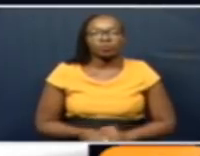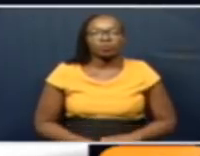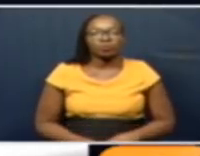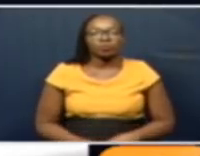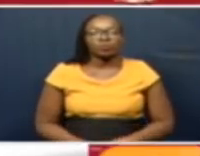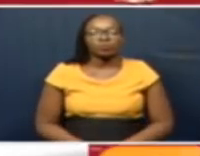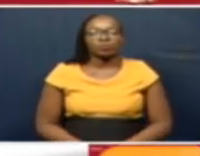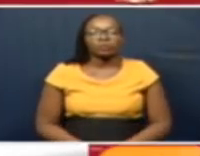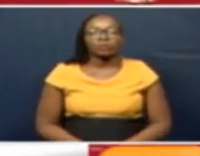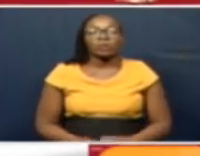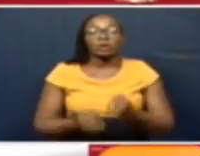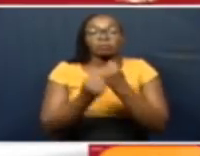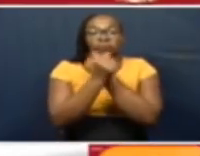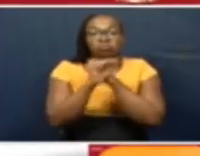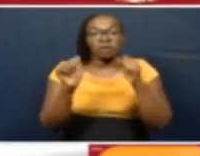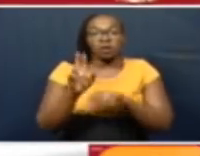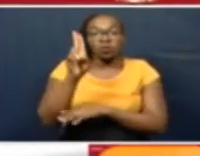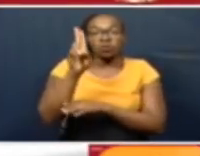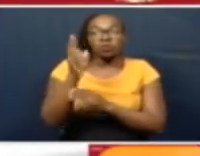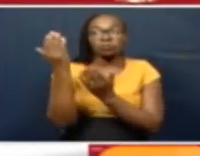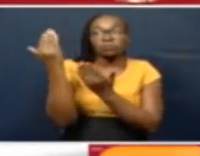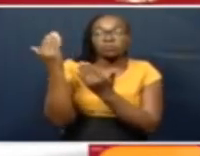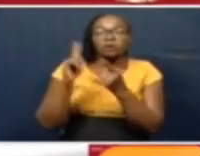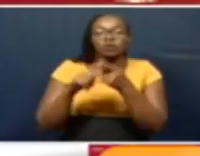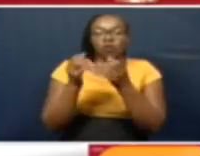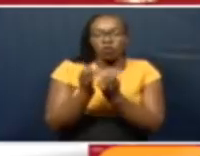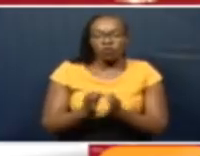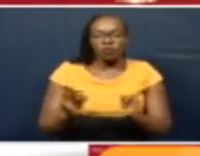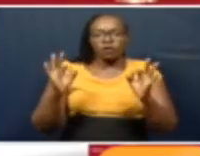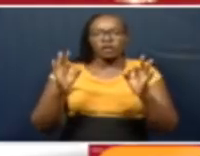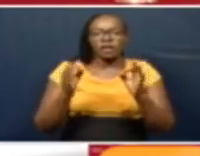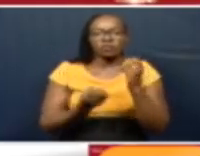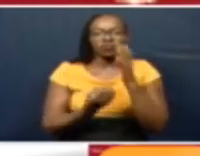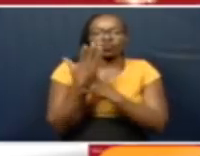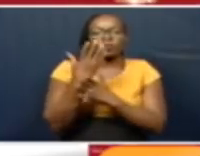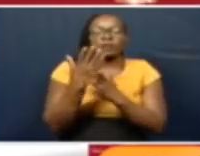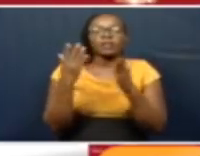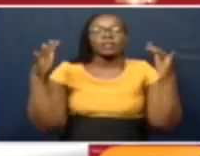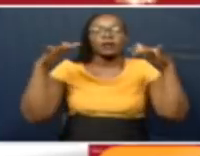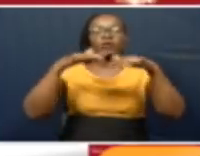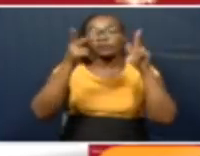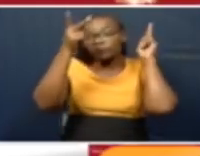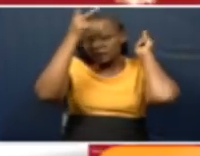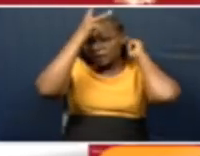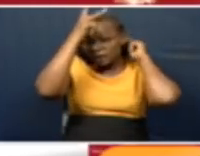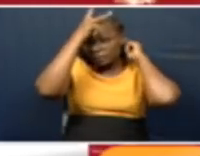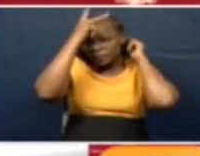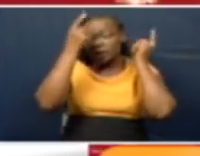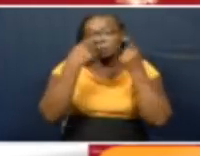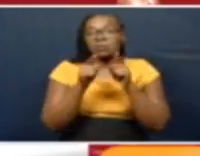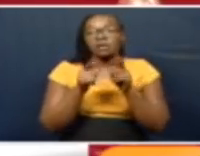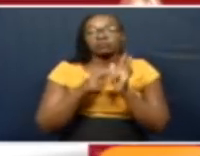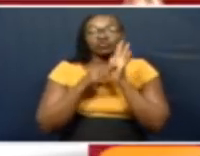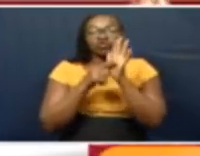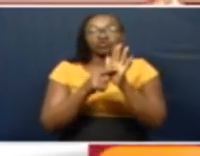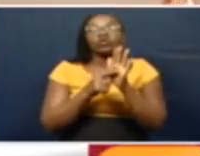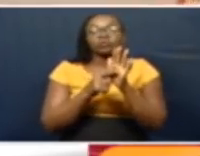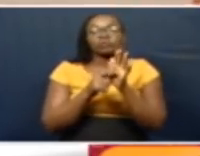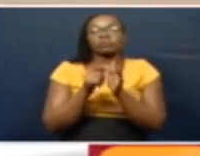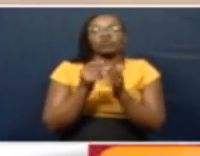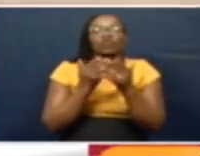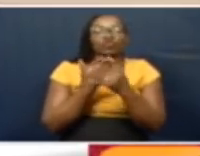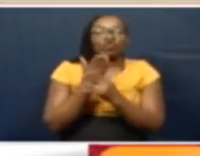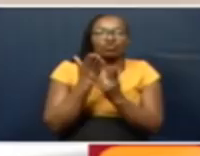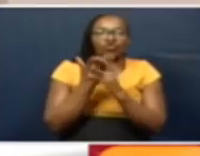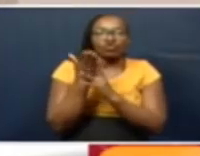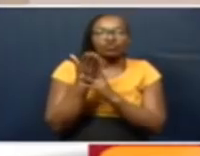President Kenyatta was expected to officially open the conference in Kakamega. His televised address to the delegates focusing on the need